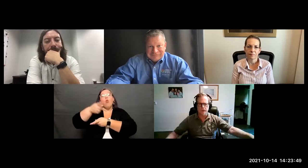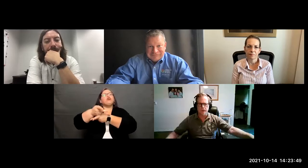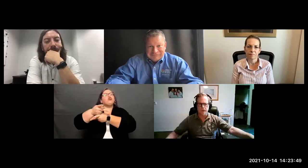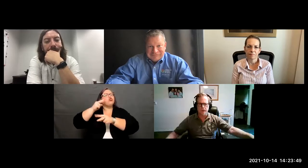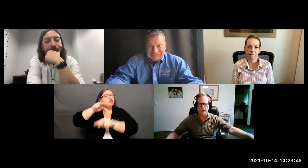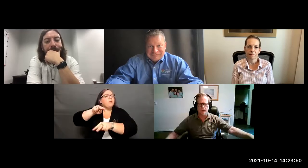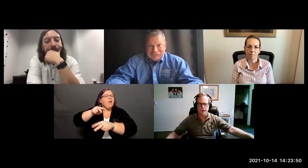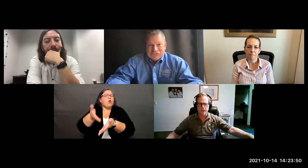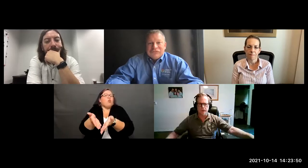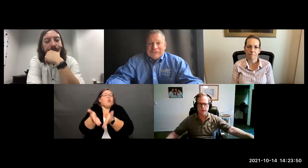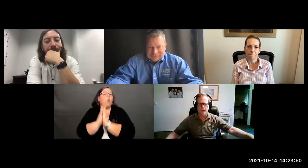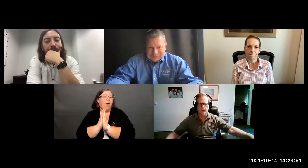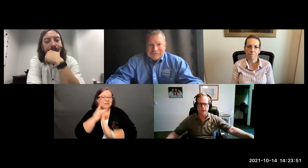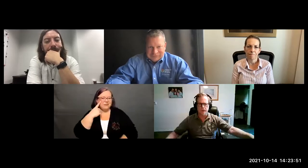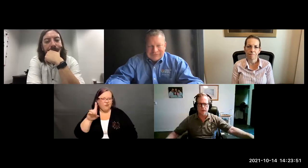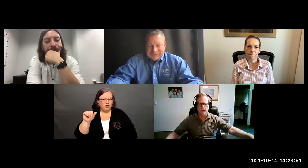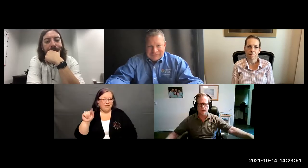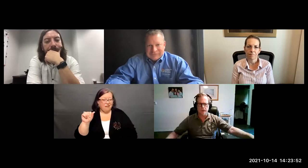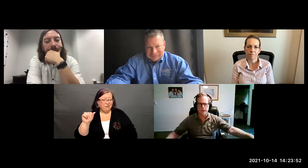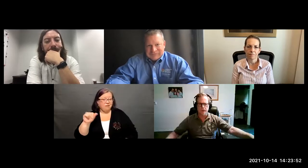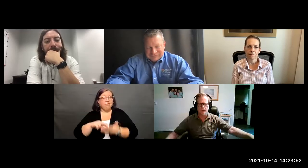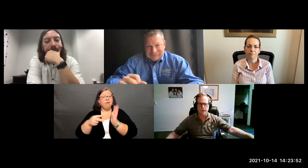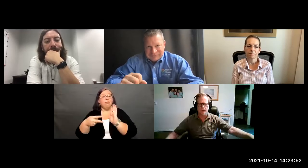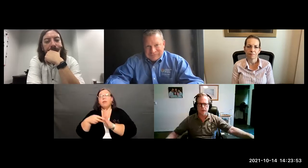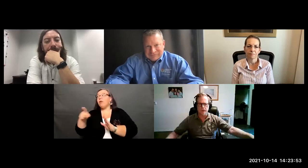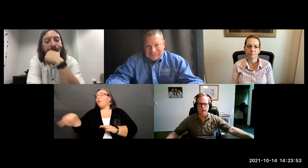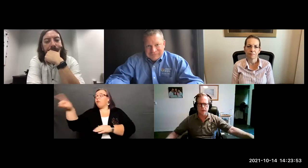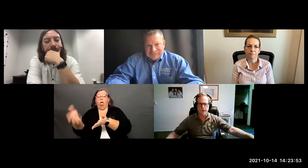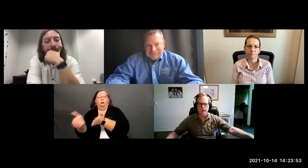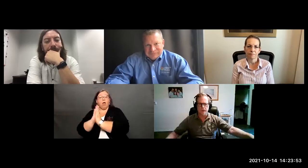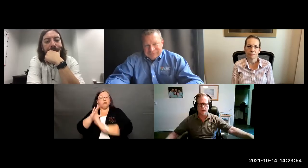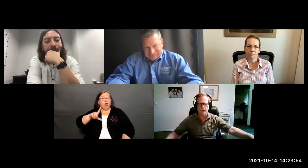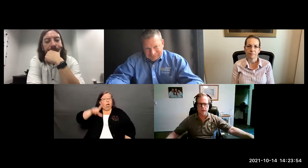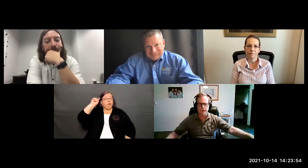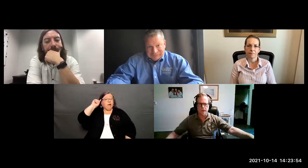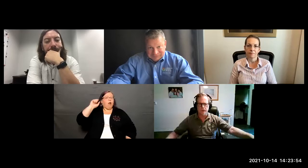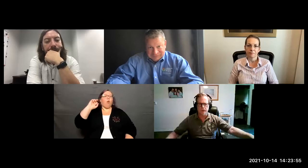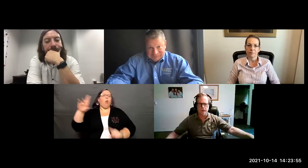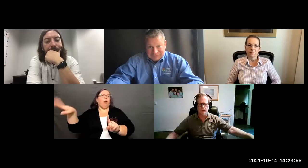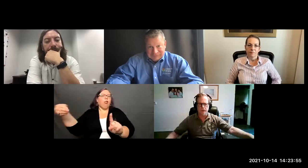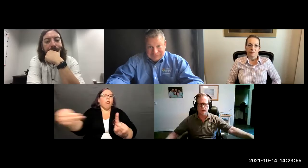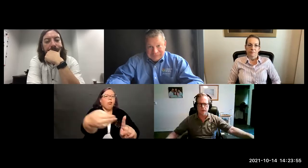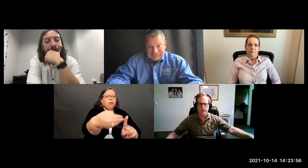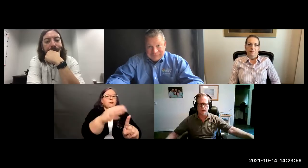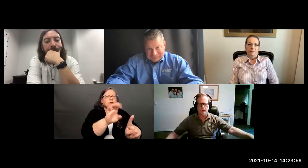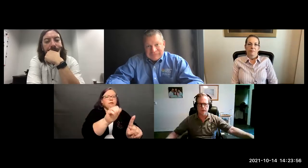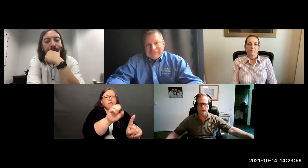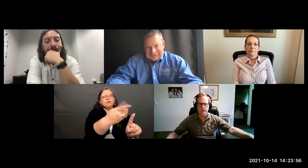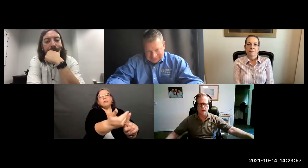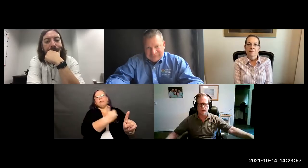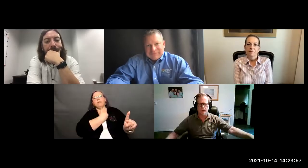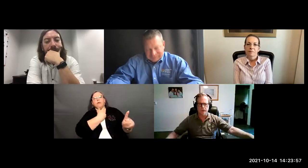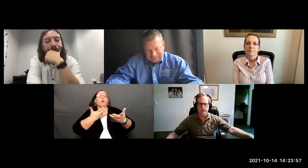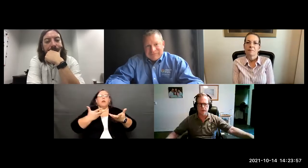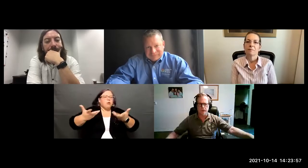Would Gallaudet or anybody else have that as part of the contract? Because the thing that you want to